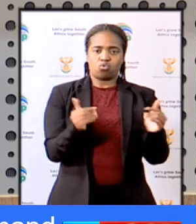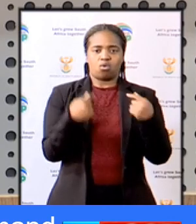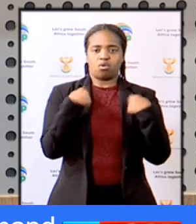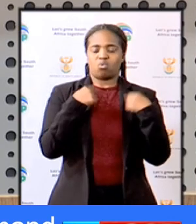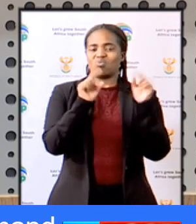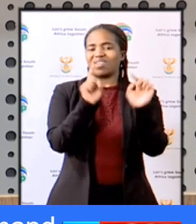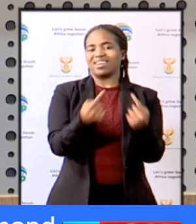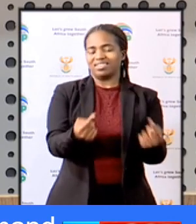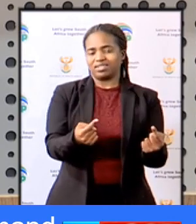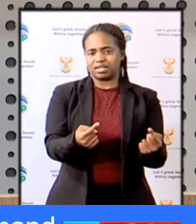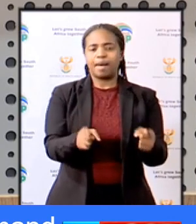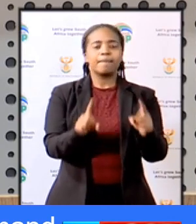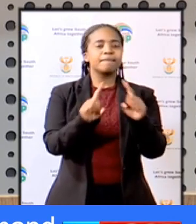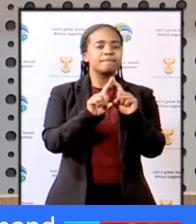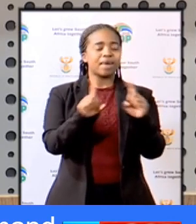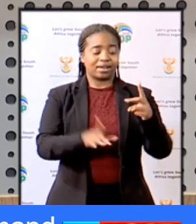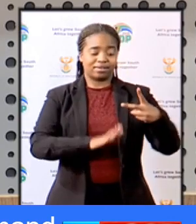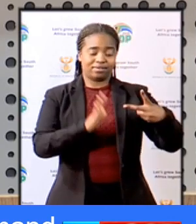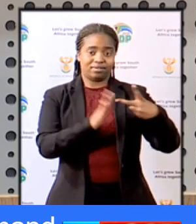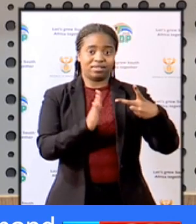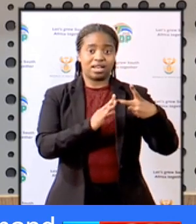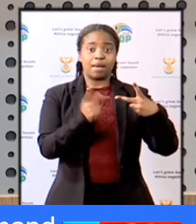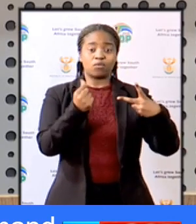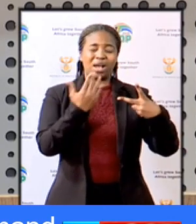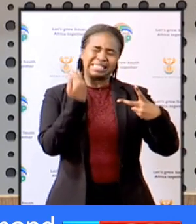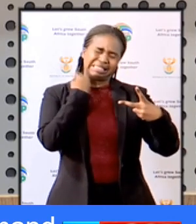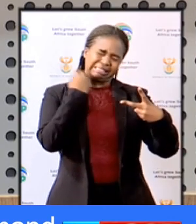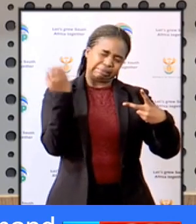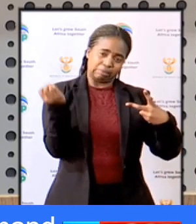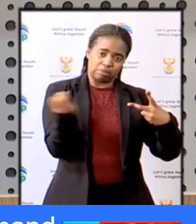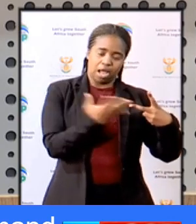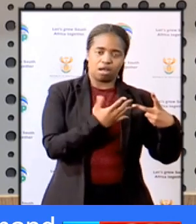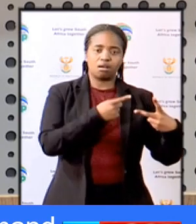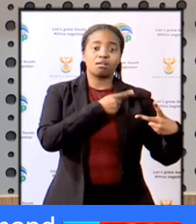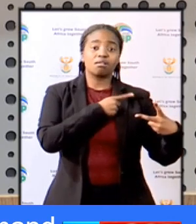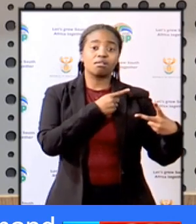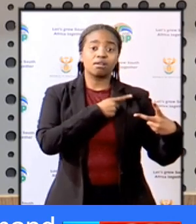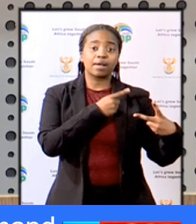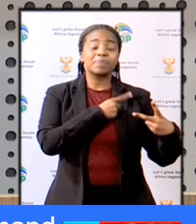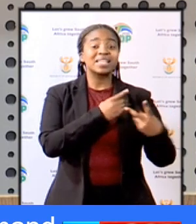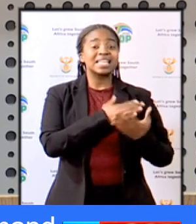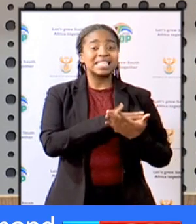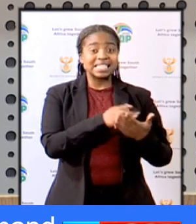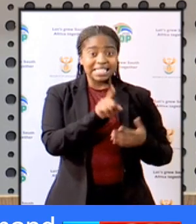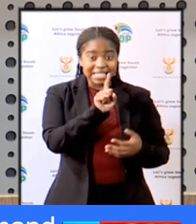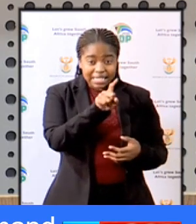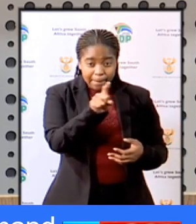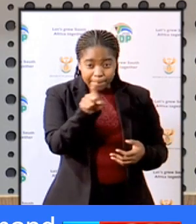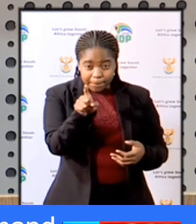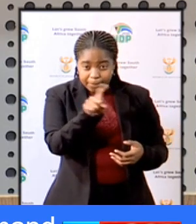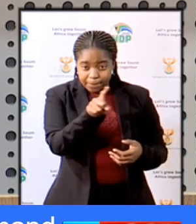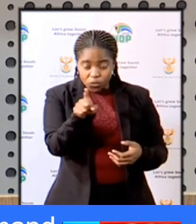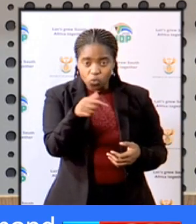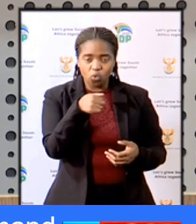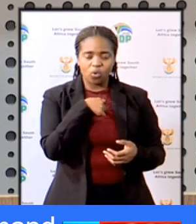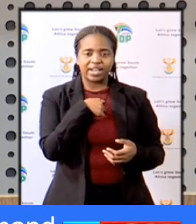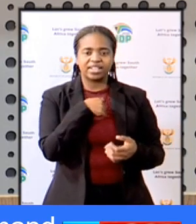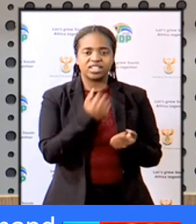anyone. But there's a second reason why prices rise, and that is because someone in the supply